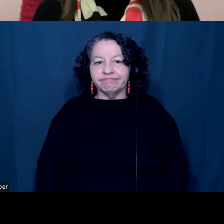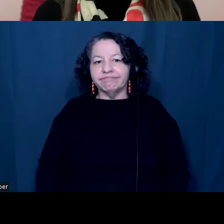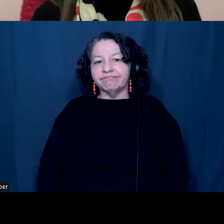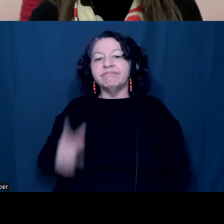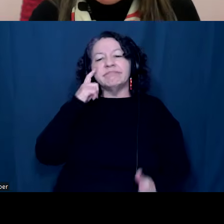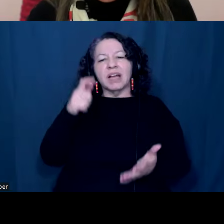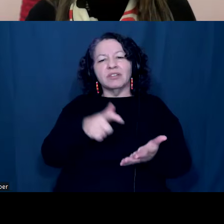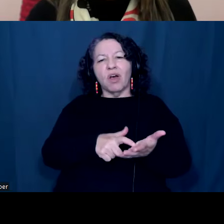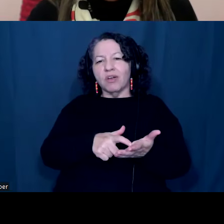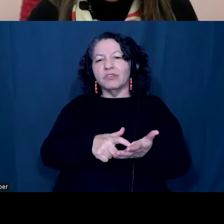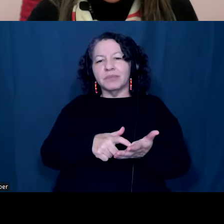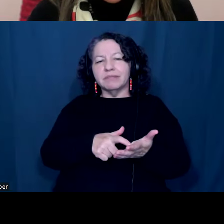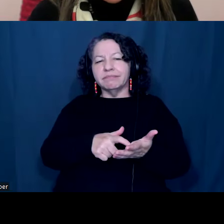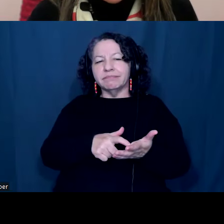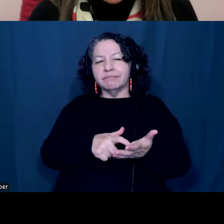Acknowledgement has power.